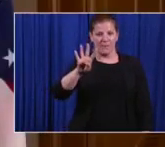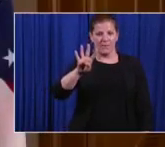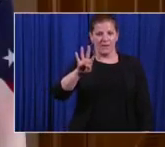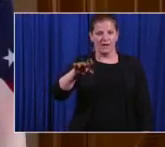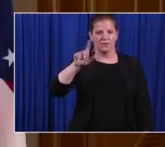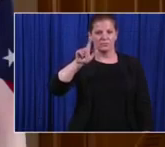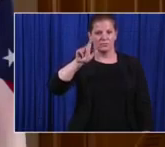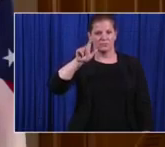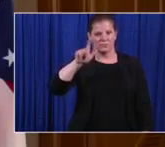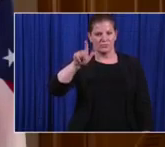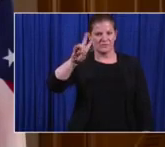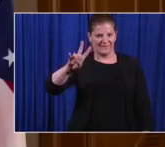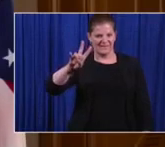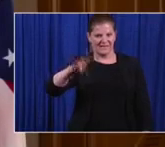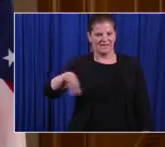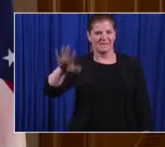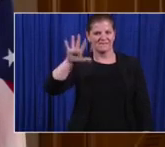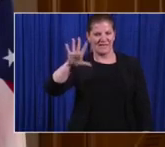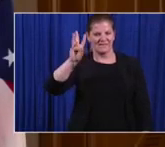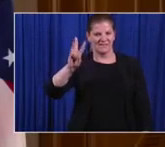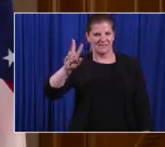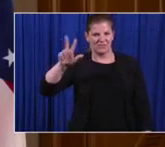1-833-4-ASK-ODH. That's